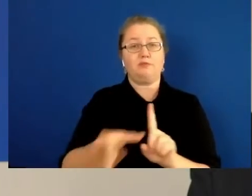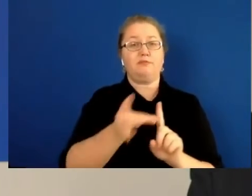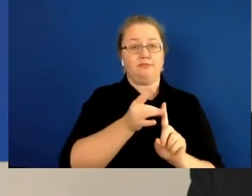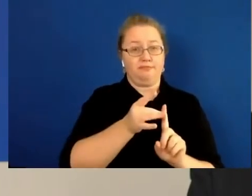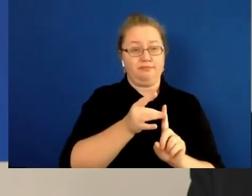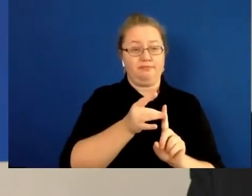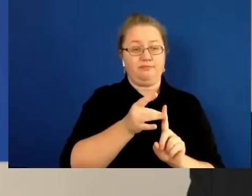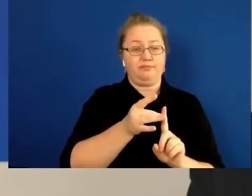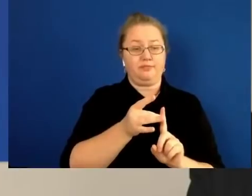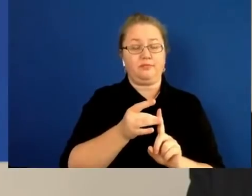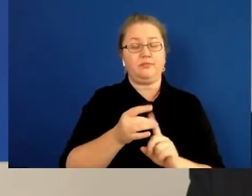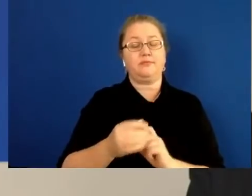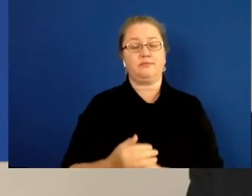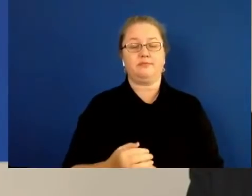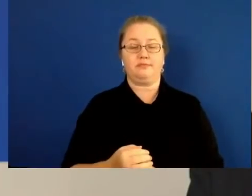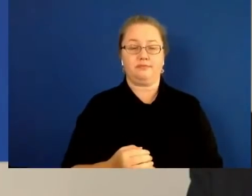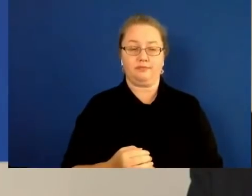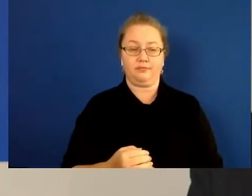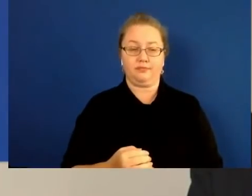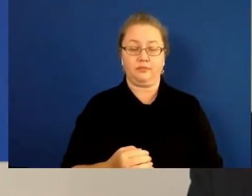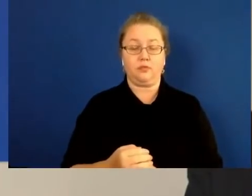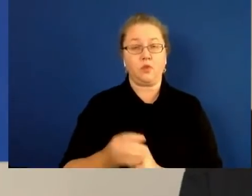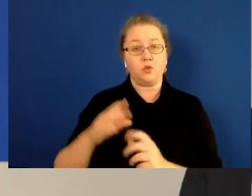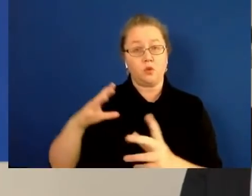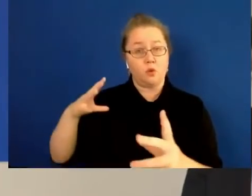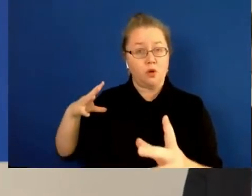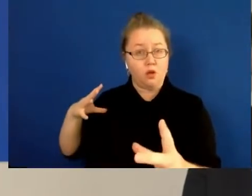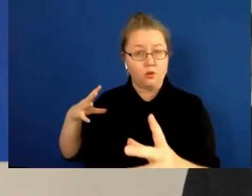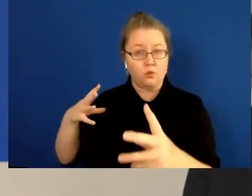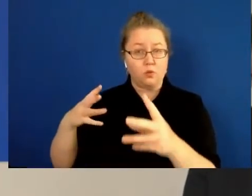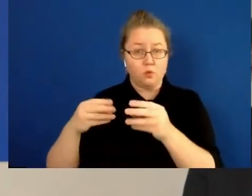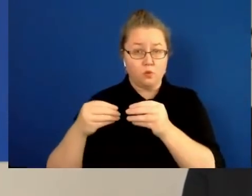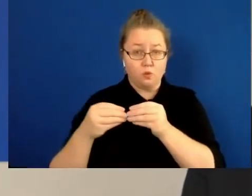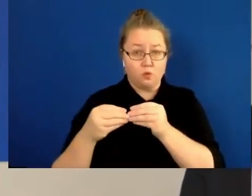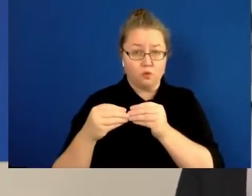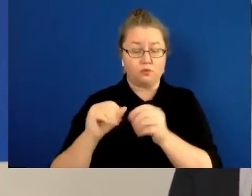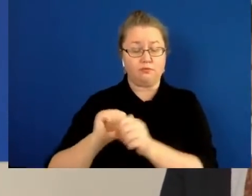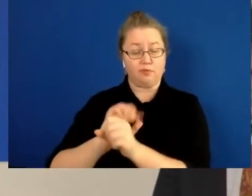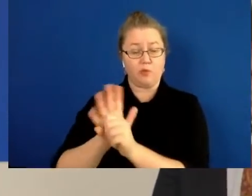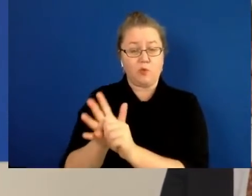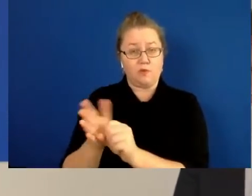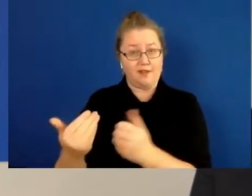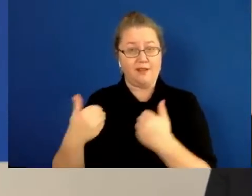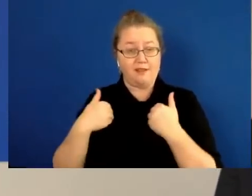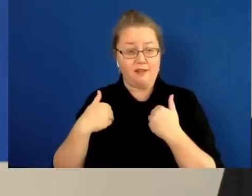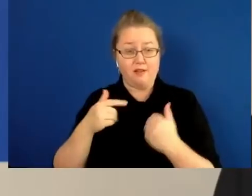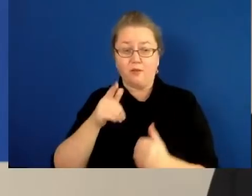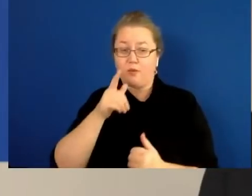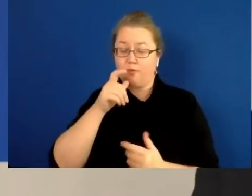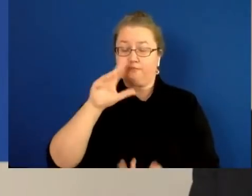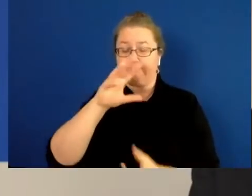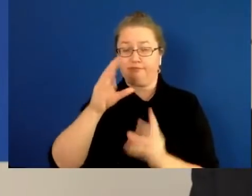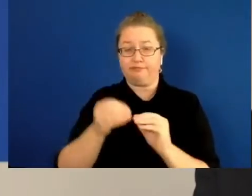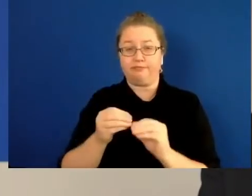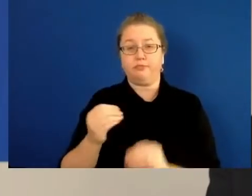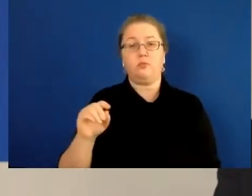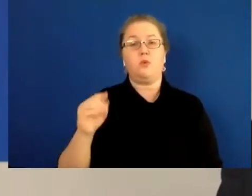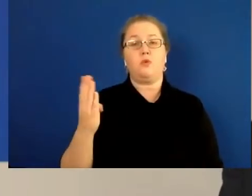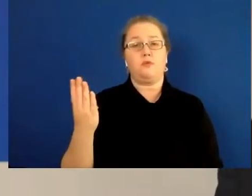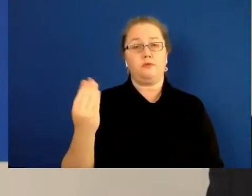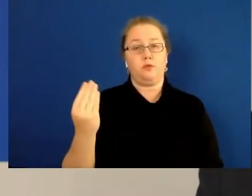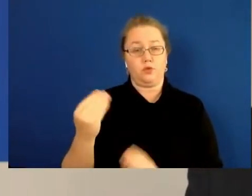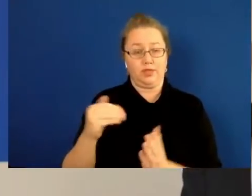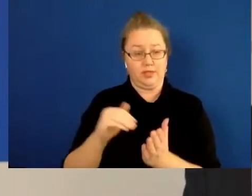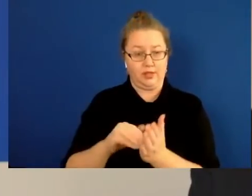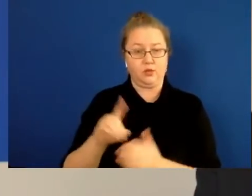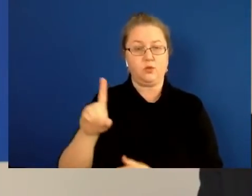I'm here to show my support for the many, many people in Fraser Health who are working so hard to slow this pandemic down